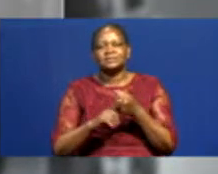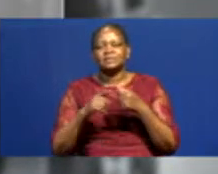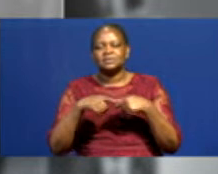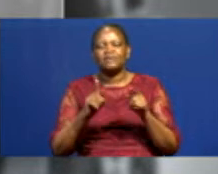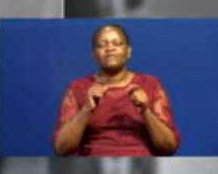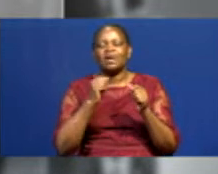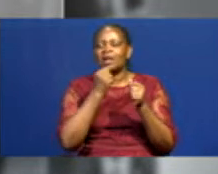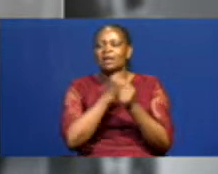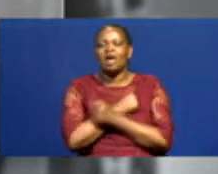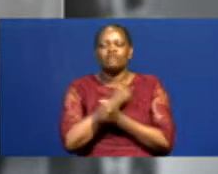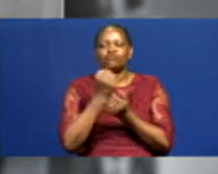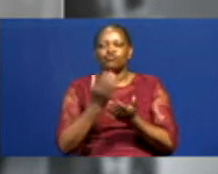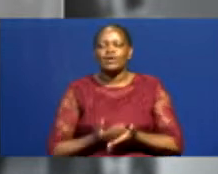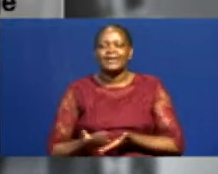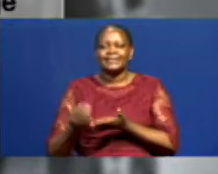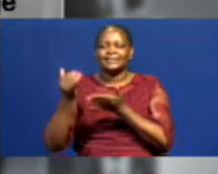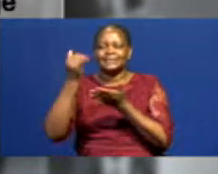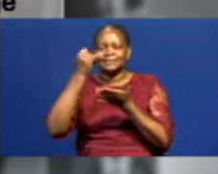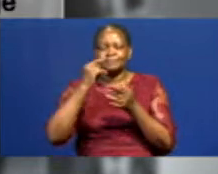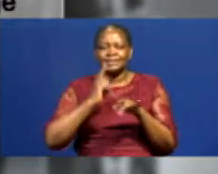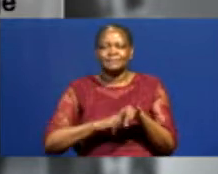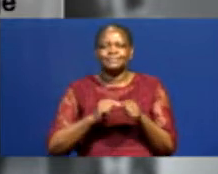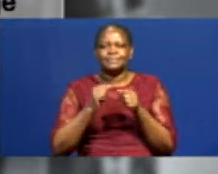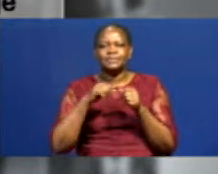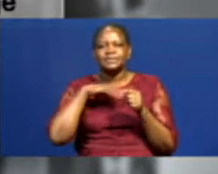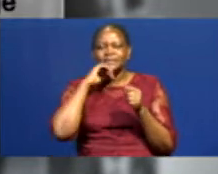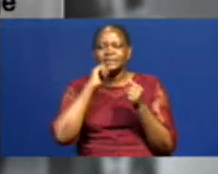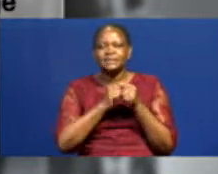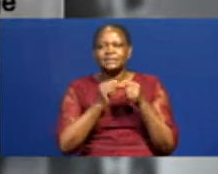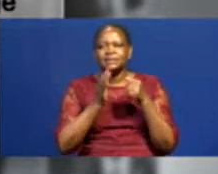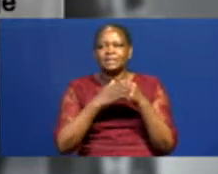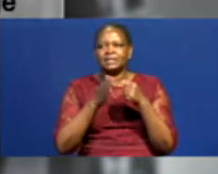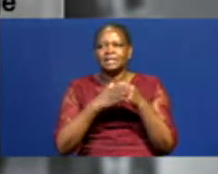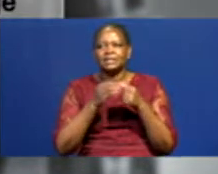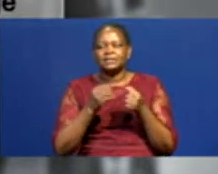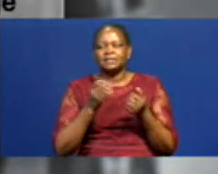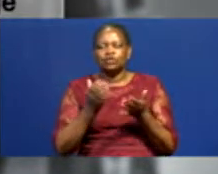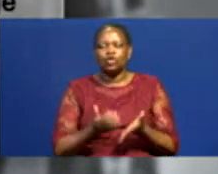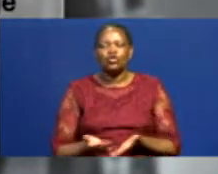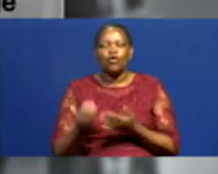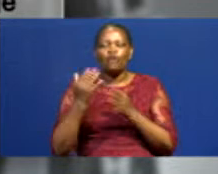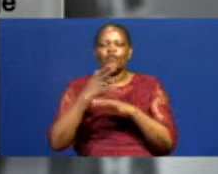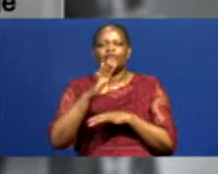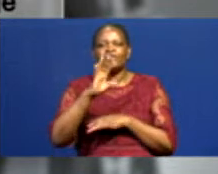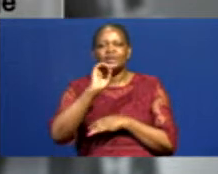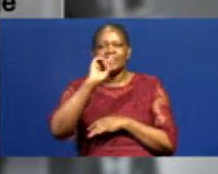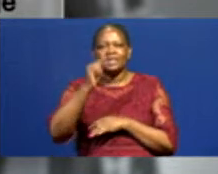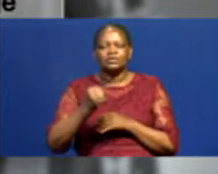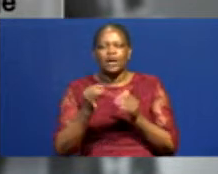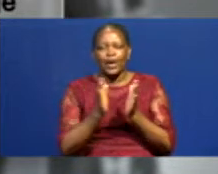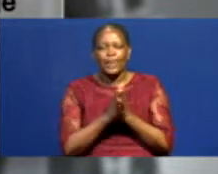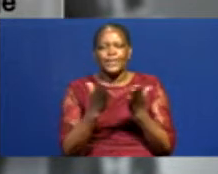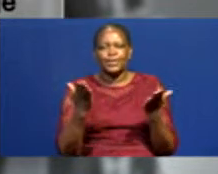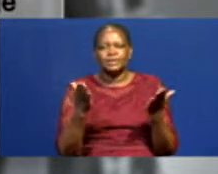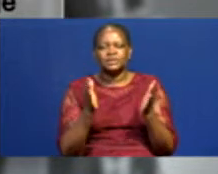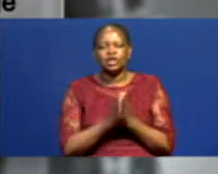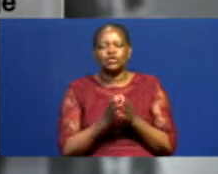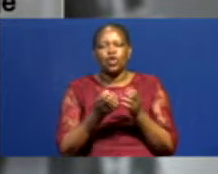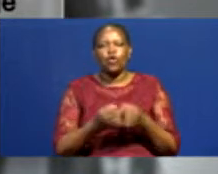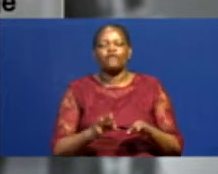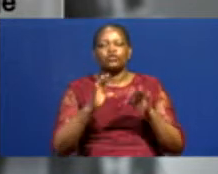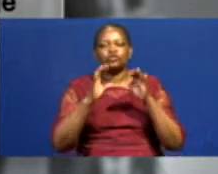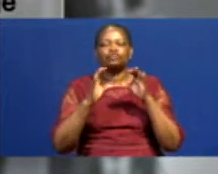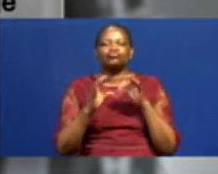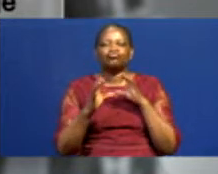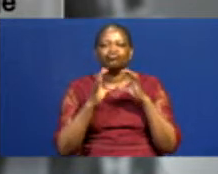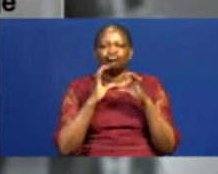art collector. By the time he died in 1990, he had collected over 50,000 books and official